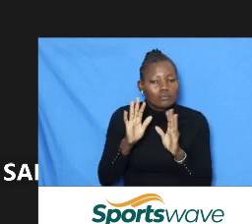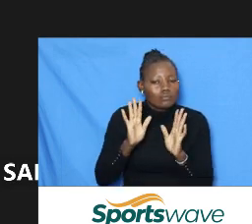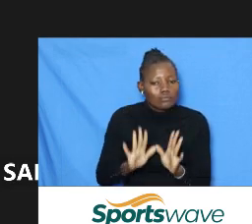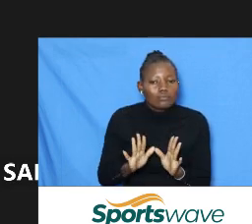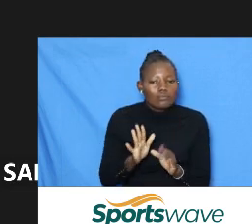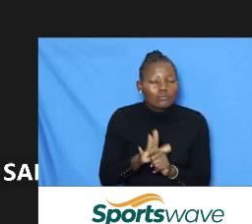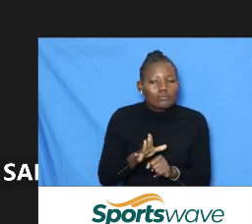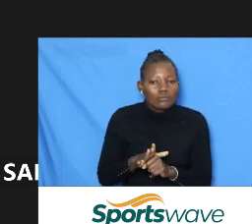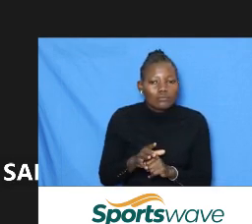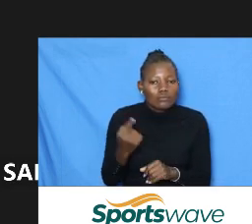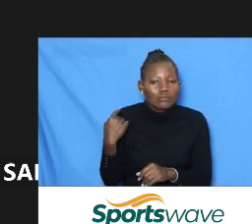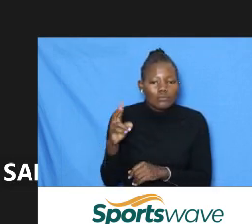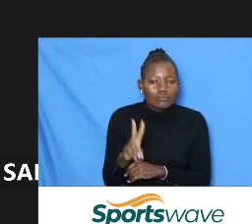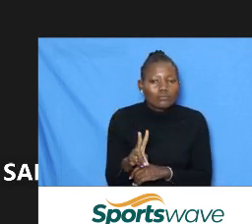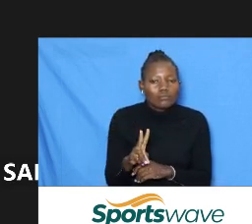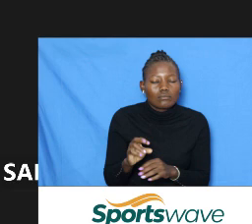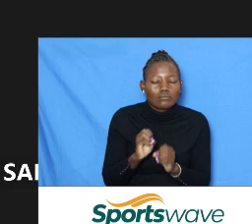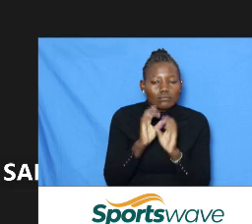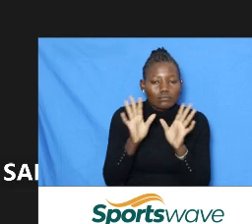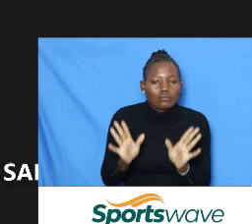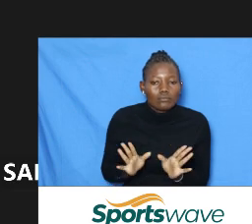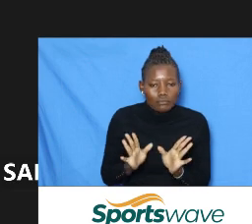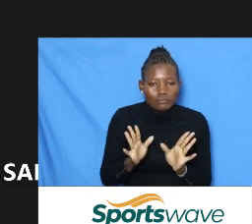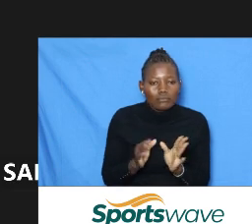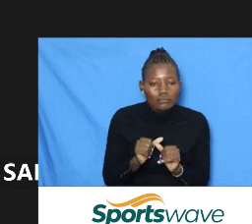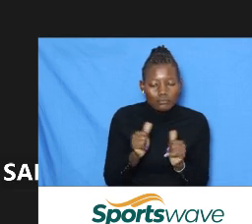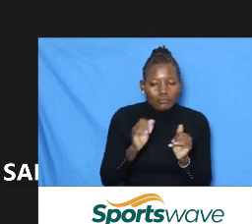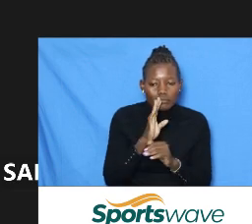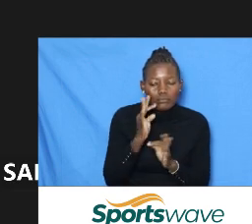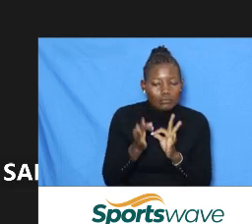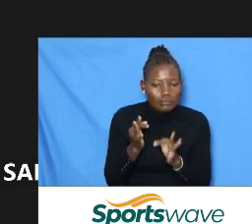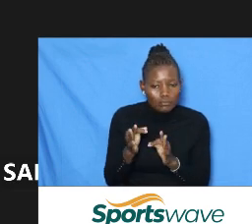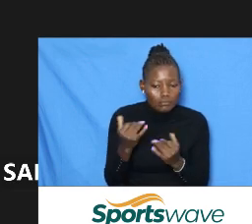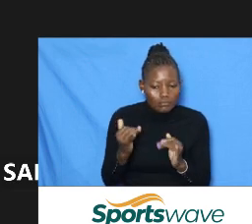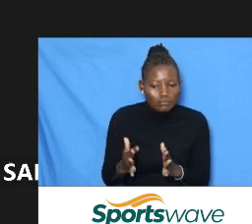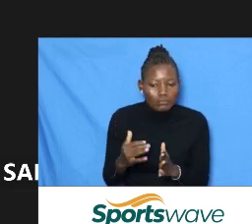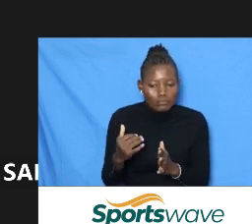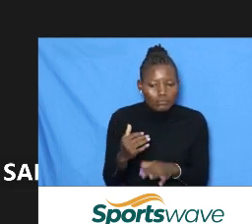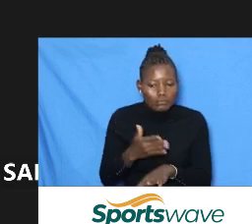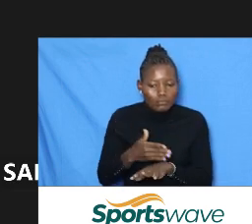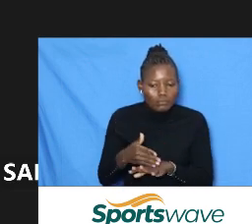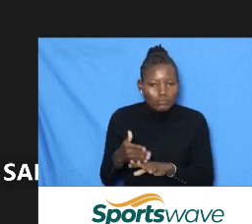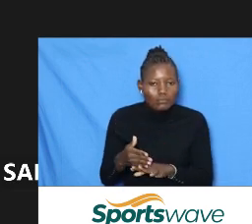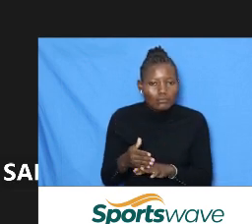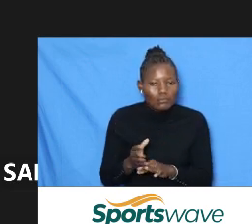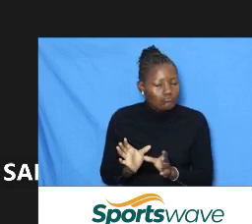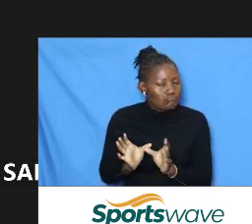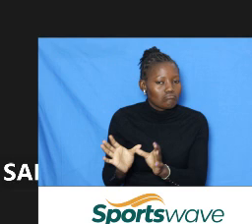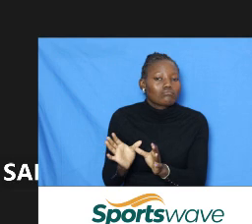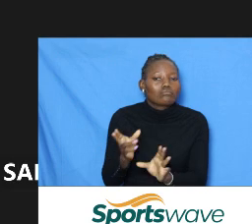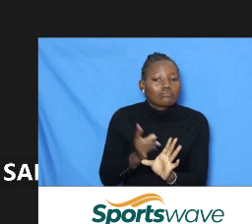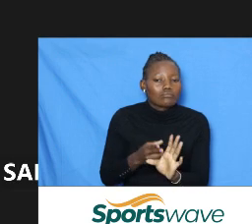number two, for player welfare, in case a player is injured, please do not force them to participate in